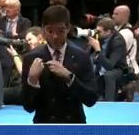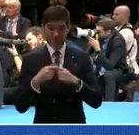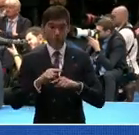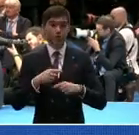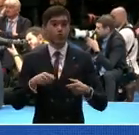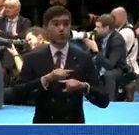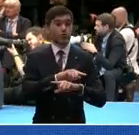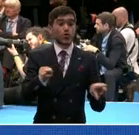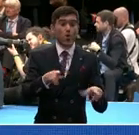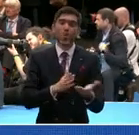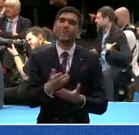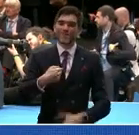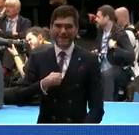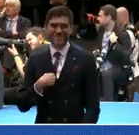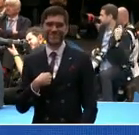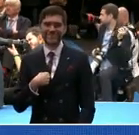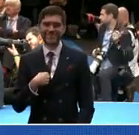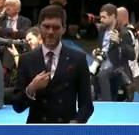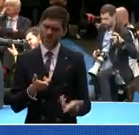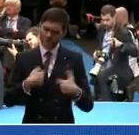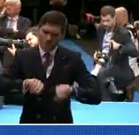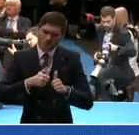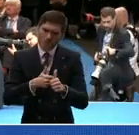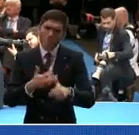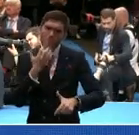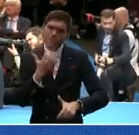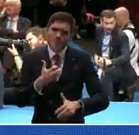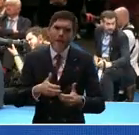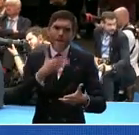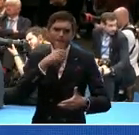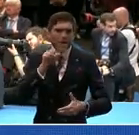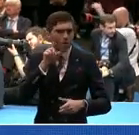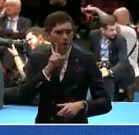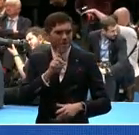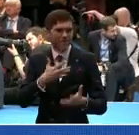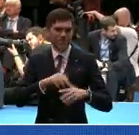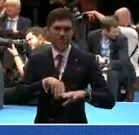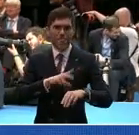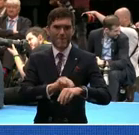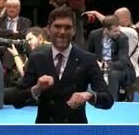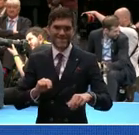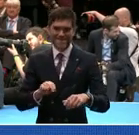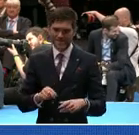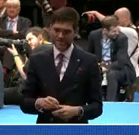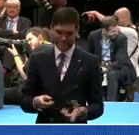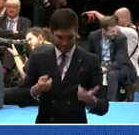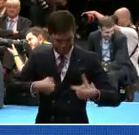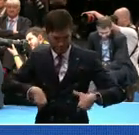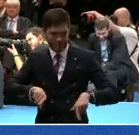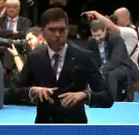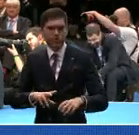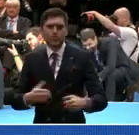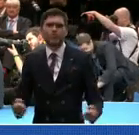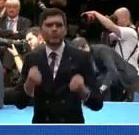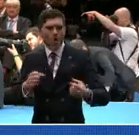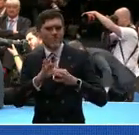This government will always back the brave men and women of our police. And it is because of the strong relationship with the